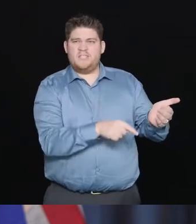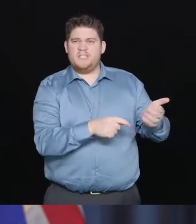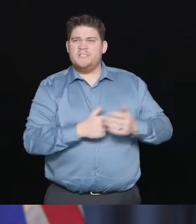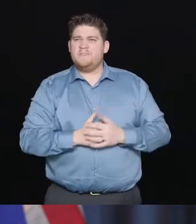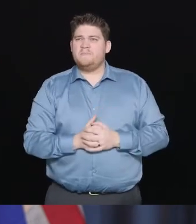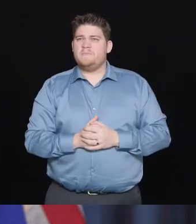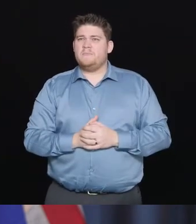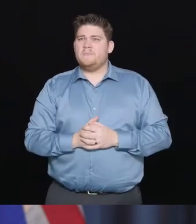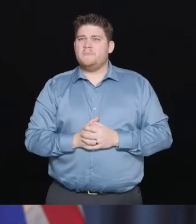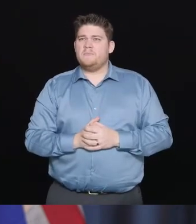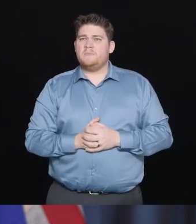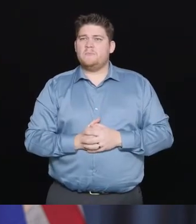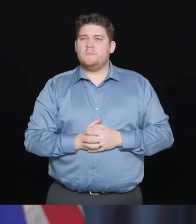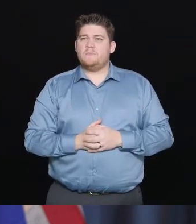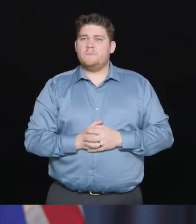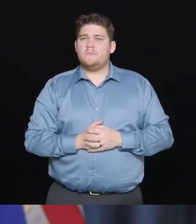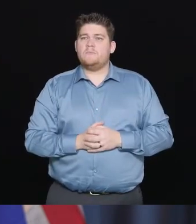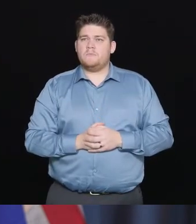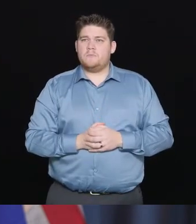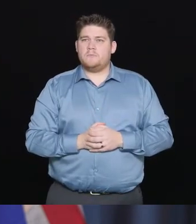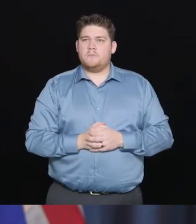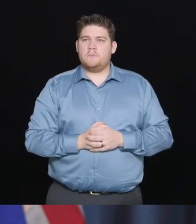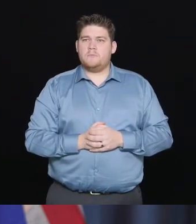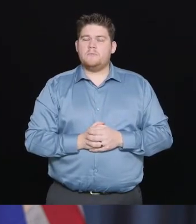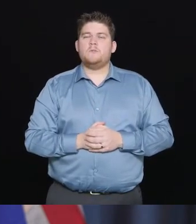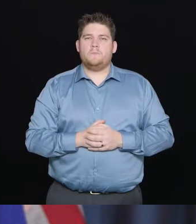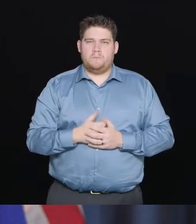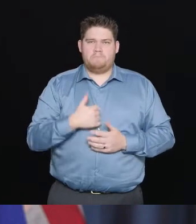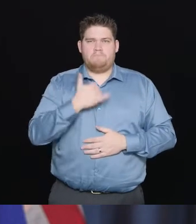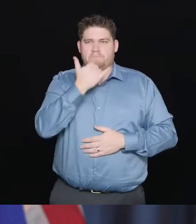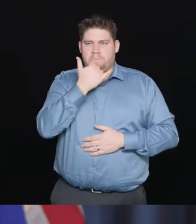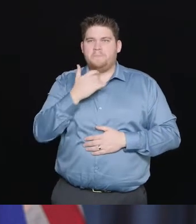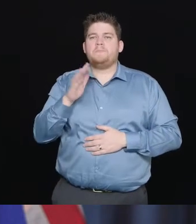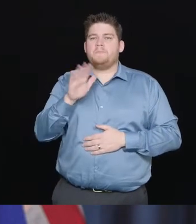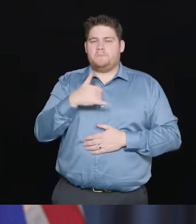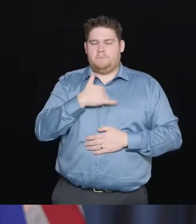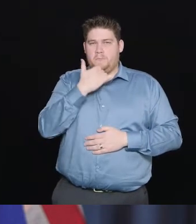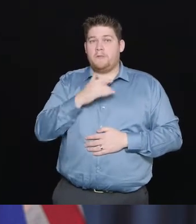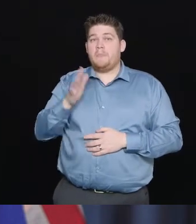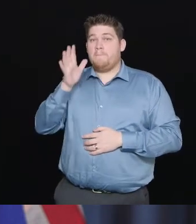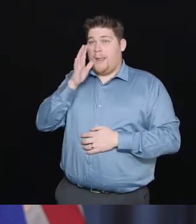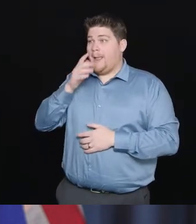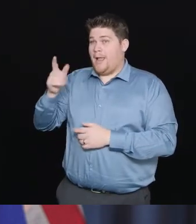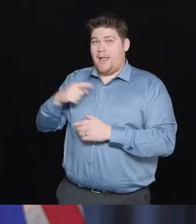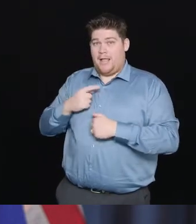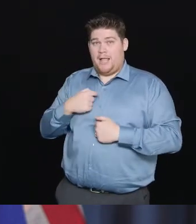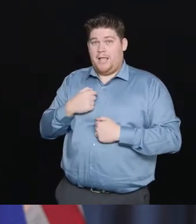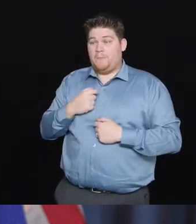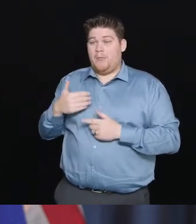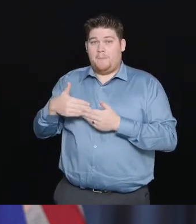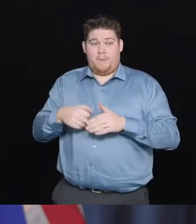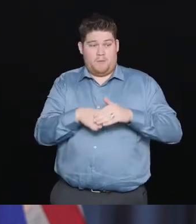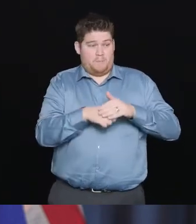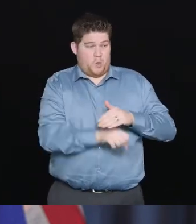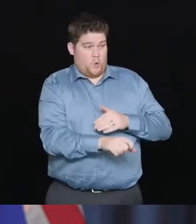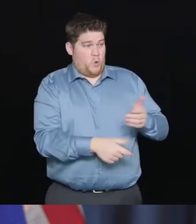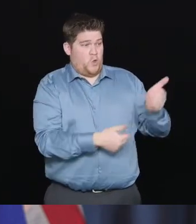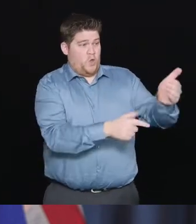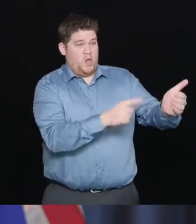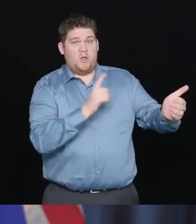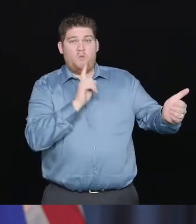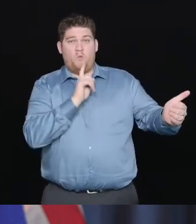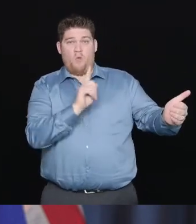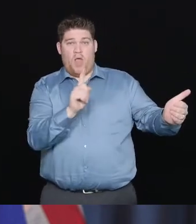we know, most young children seem to be less affected by this, but there have been case reports, as you say, very